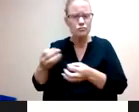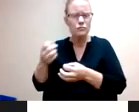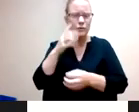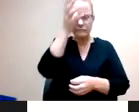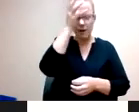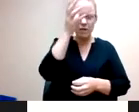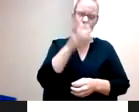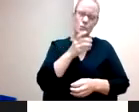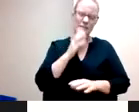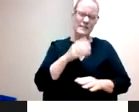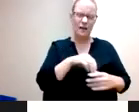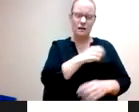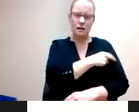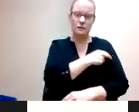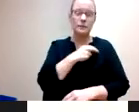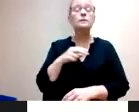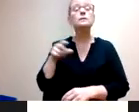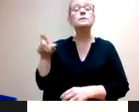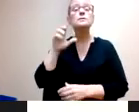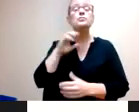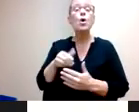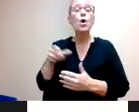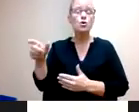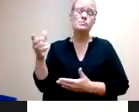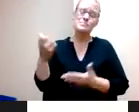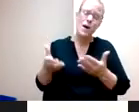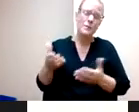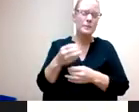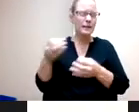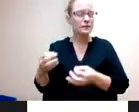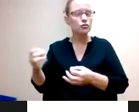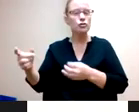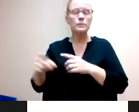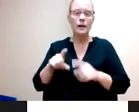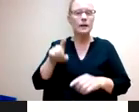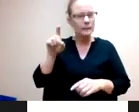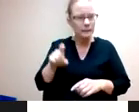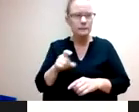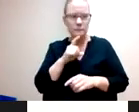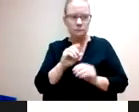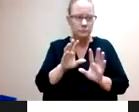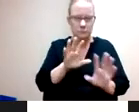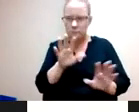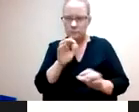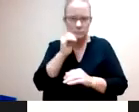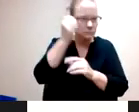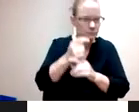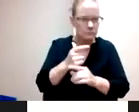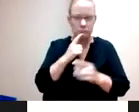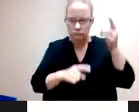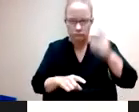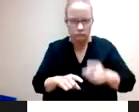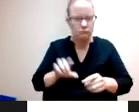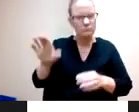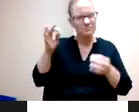survive. And she's probably made the decision, but needs to be certain her siblings are on the same page because we're